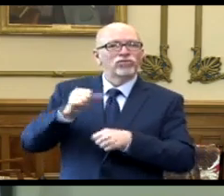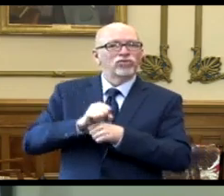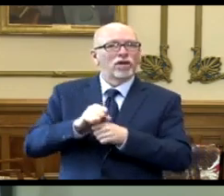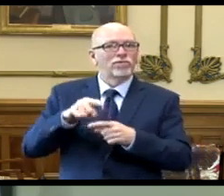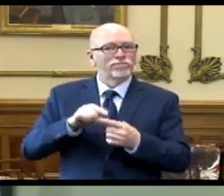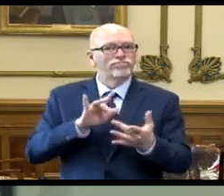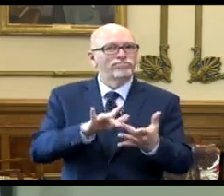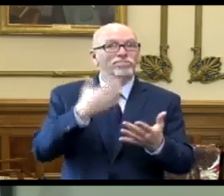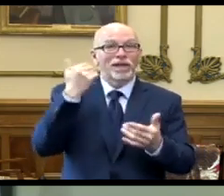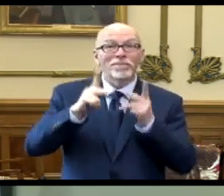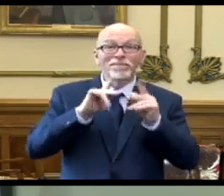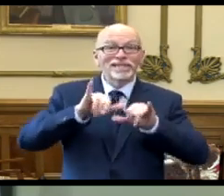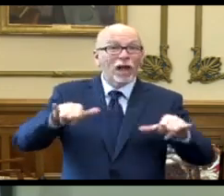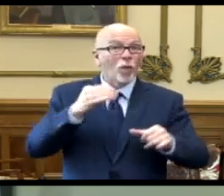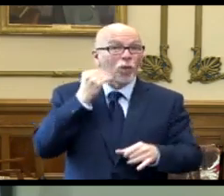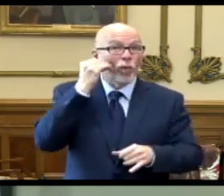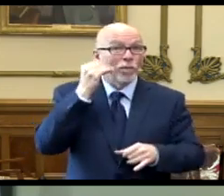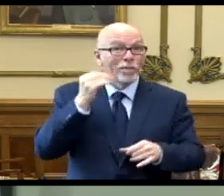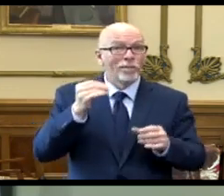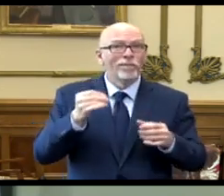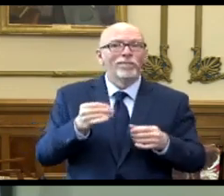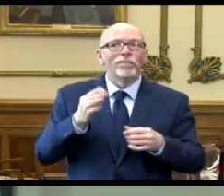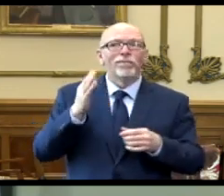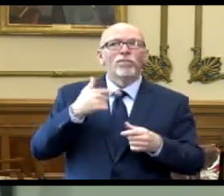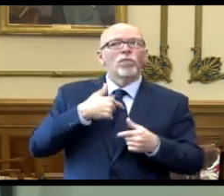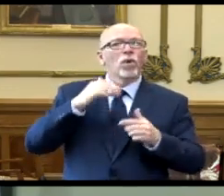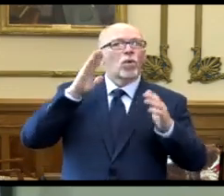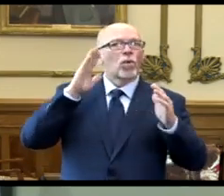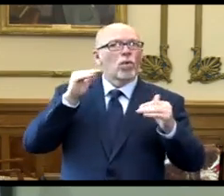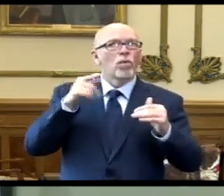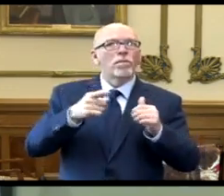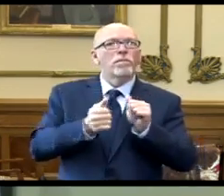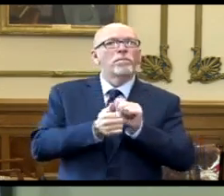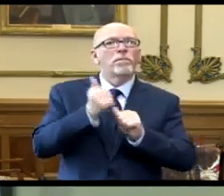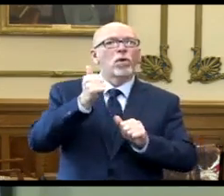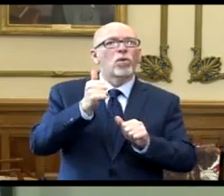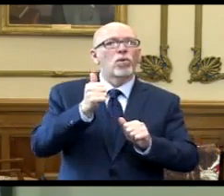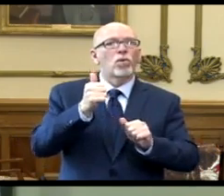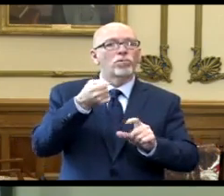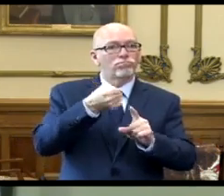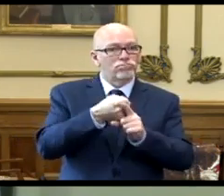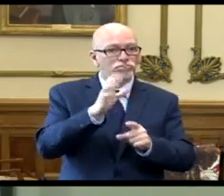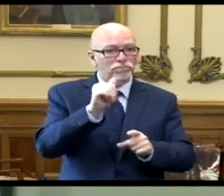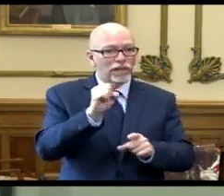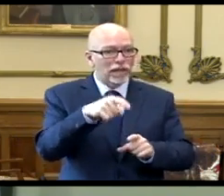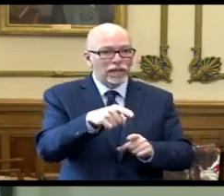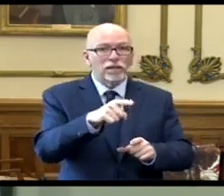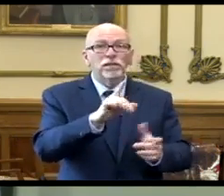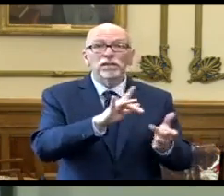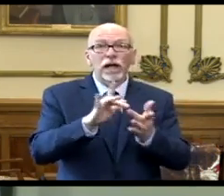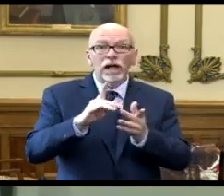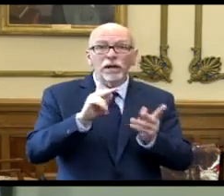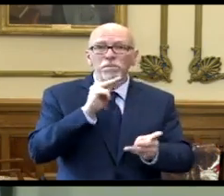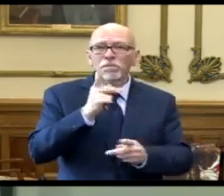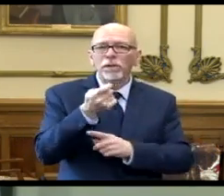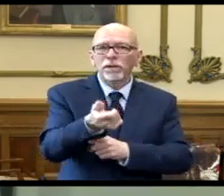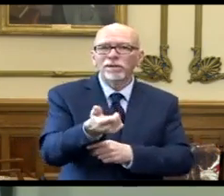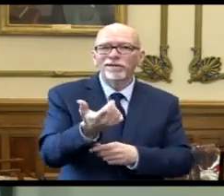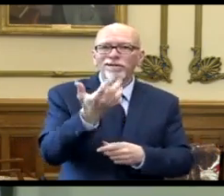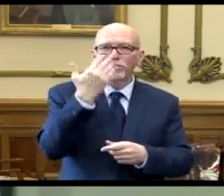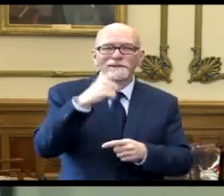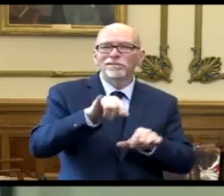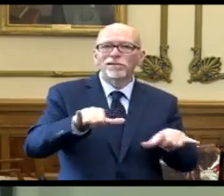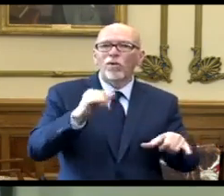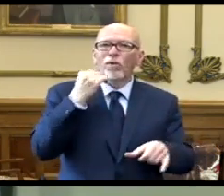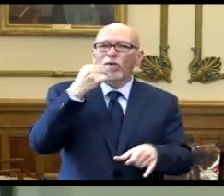order, because our hope certainly is that most of our cases have had very little contact out